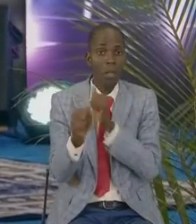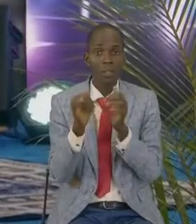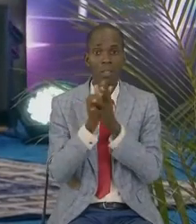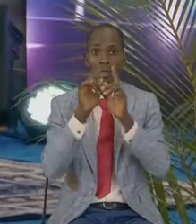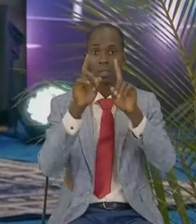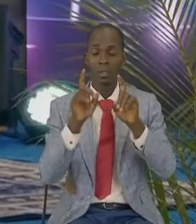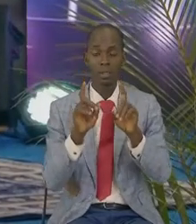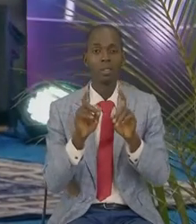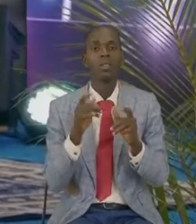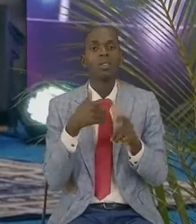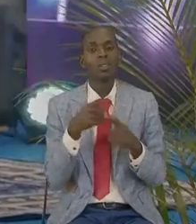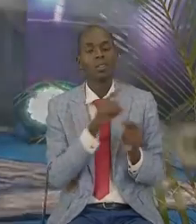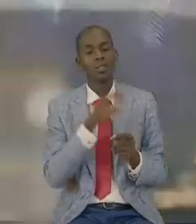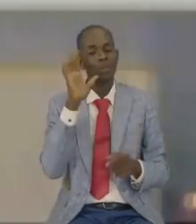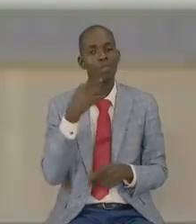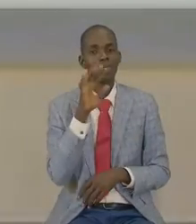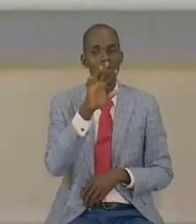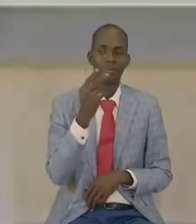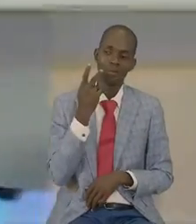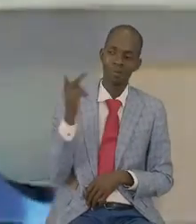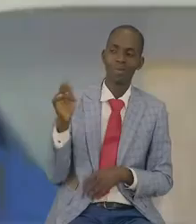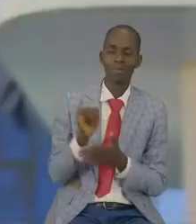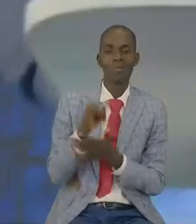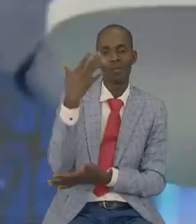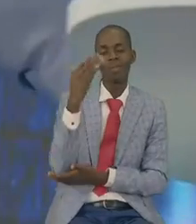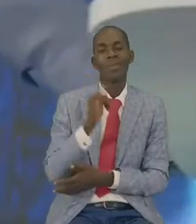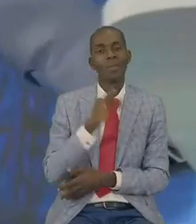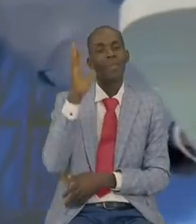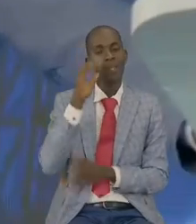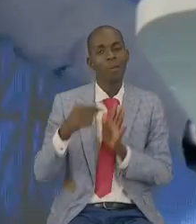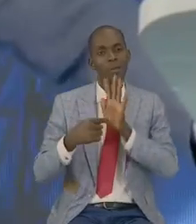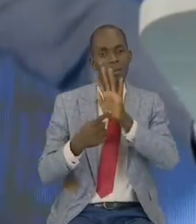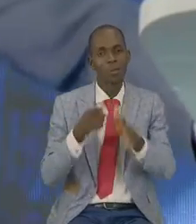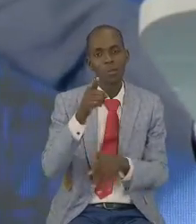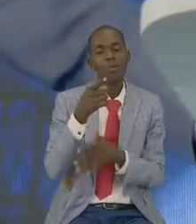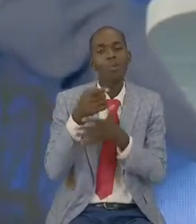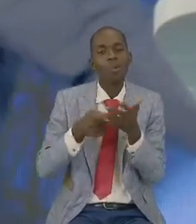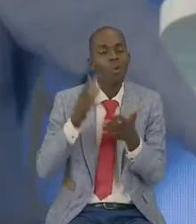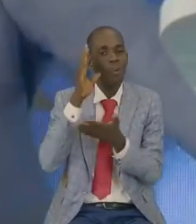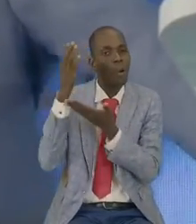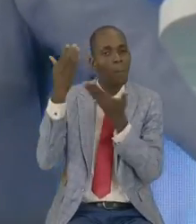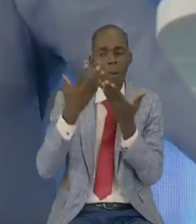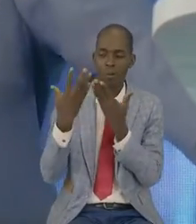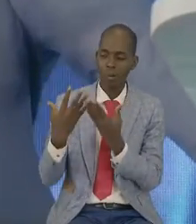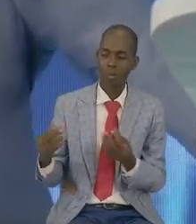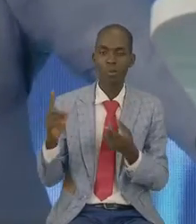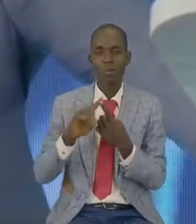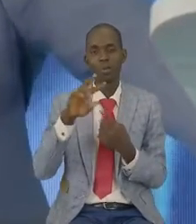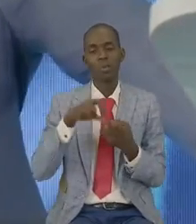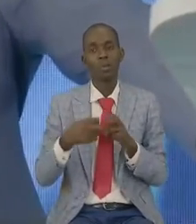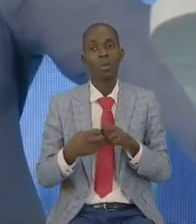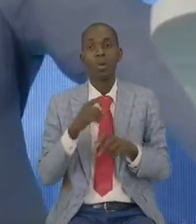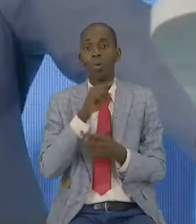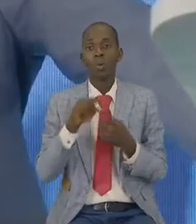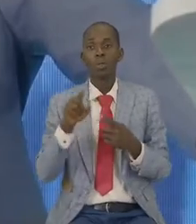he'll say, "Look at that tree there. I'll show you what will bring solution to your problem." When you don't